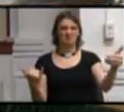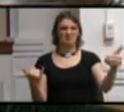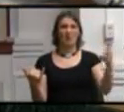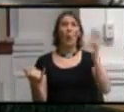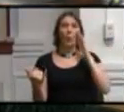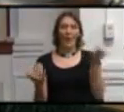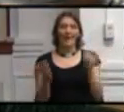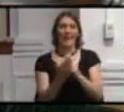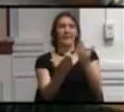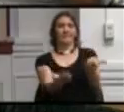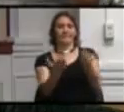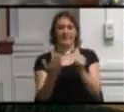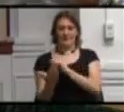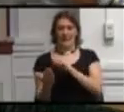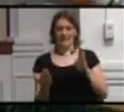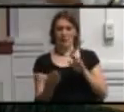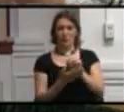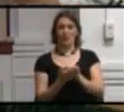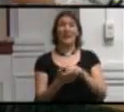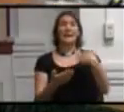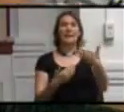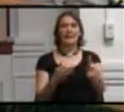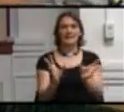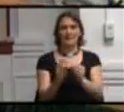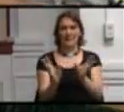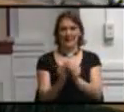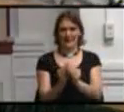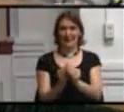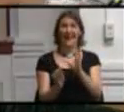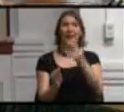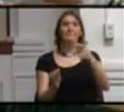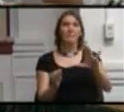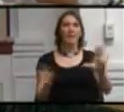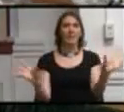on the select board agenda again, where a second reading and a public hearing will be